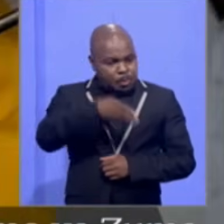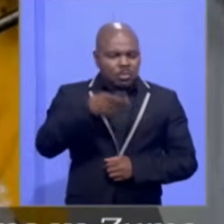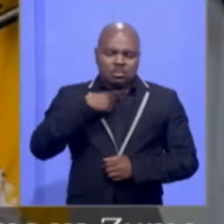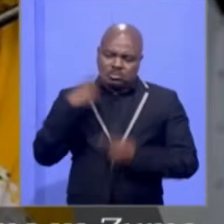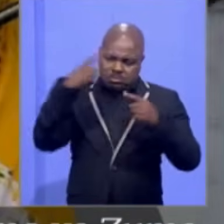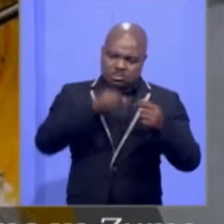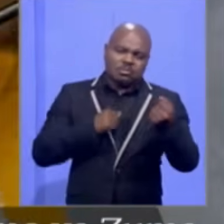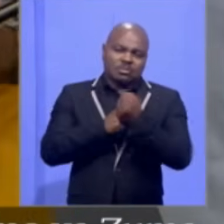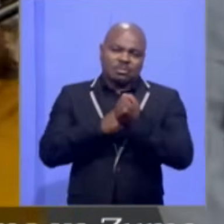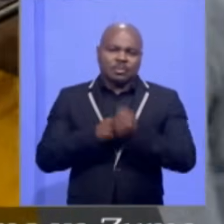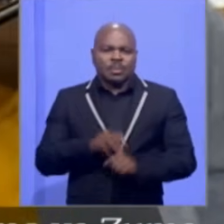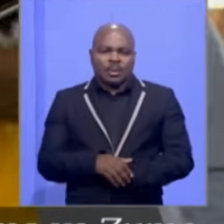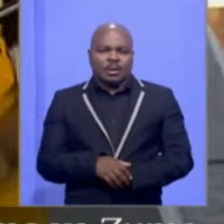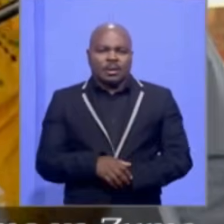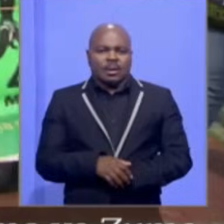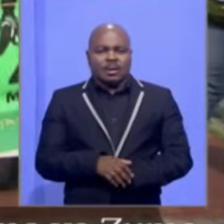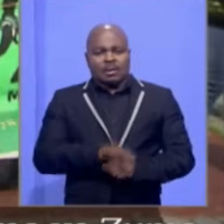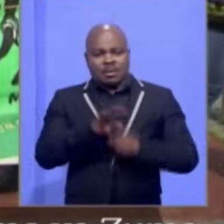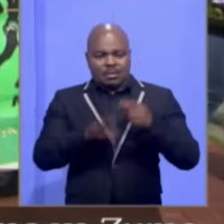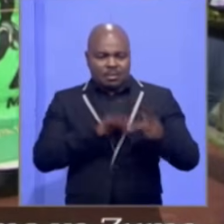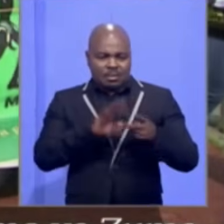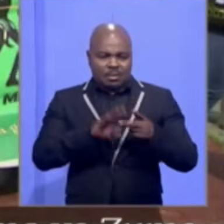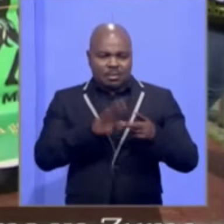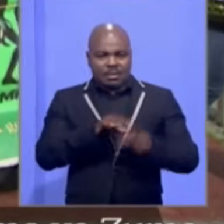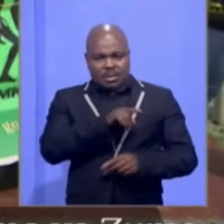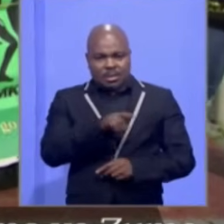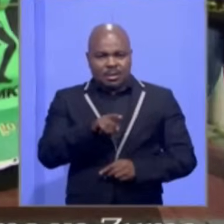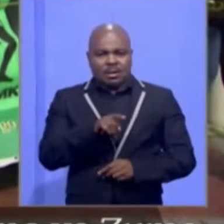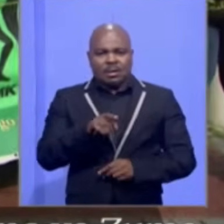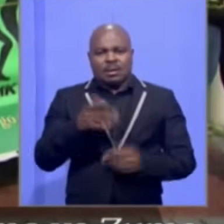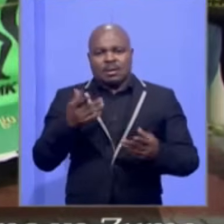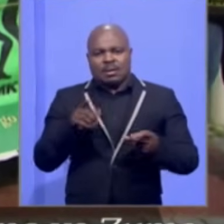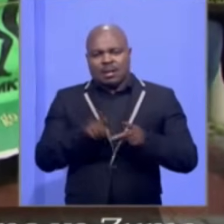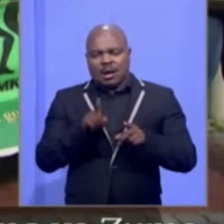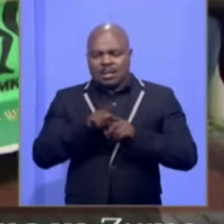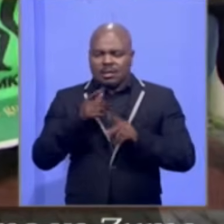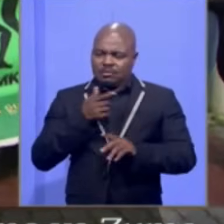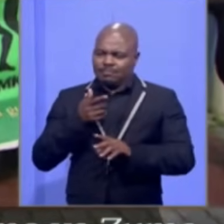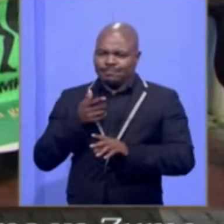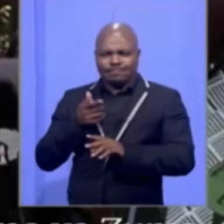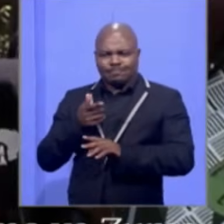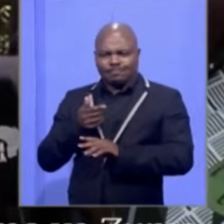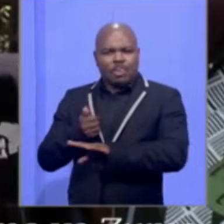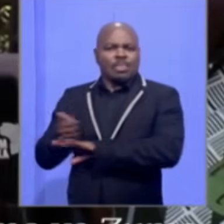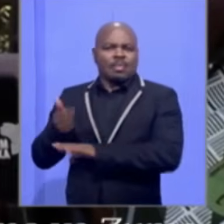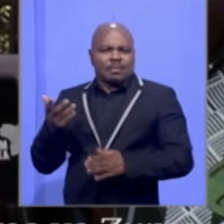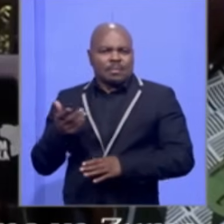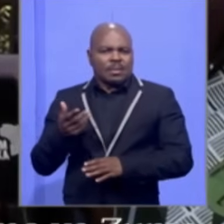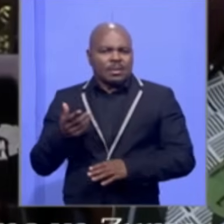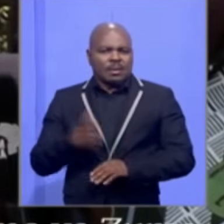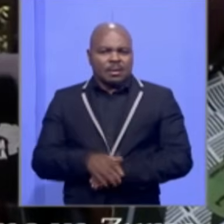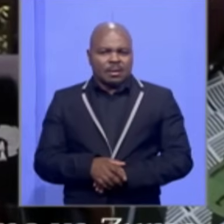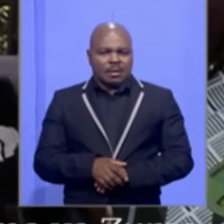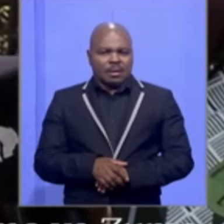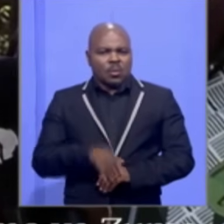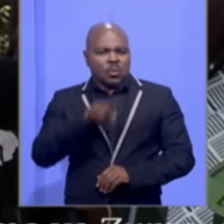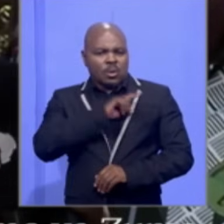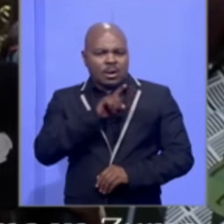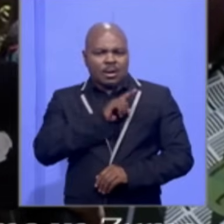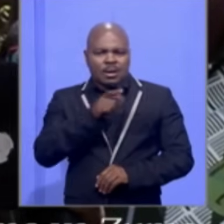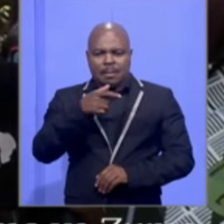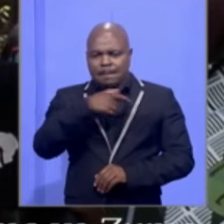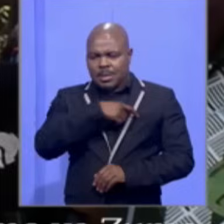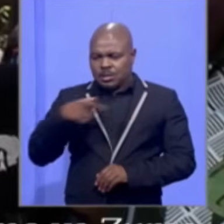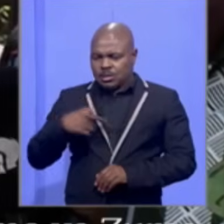him. So, for them to also refer to a provocation of some sort, I mean, the mere fact that they can request President